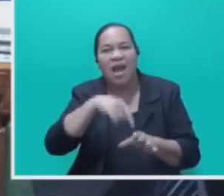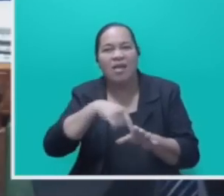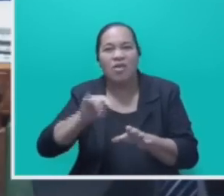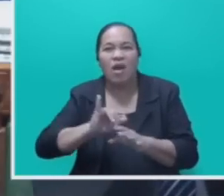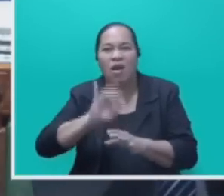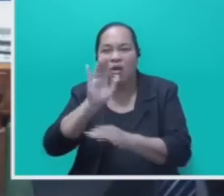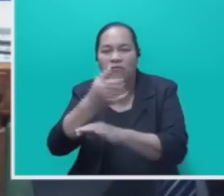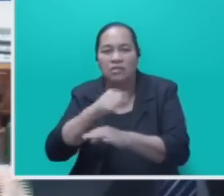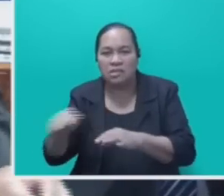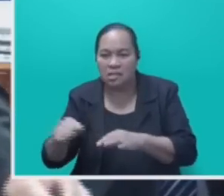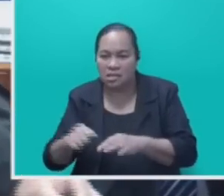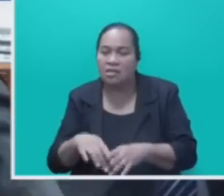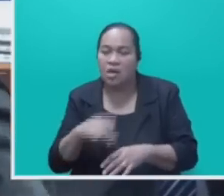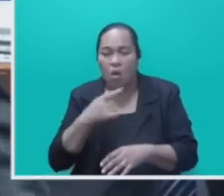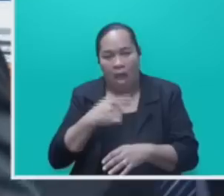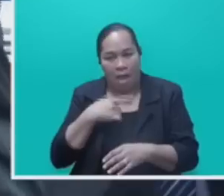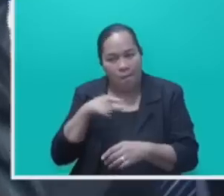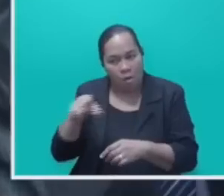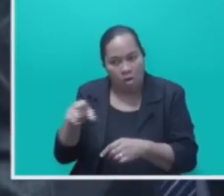of interest.